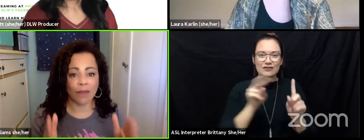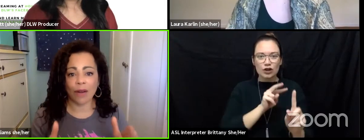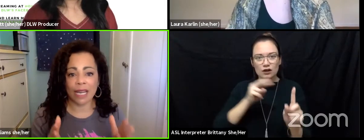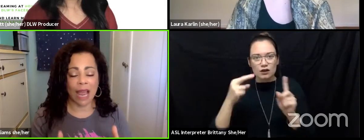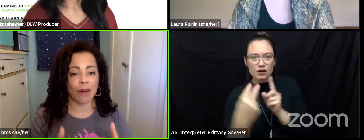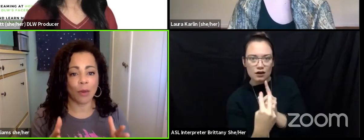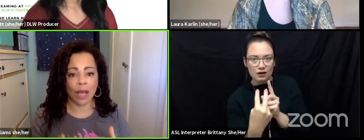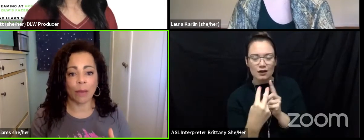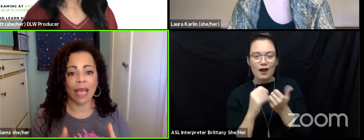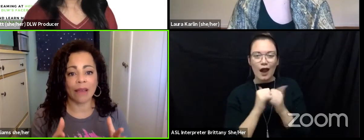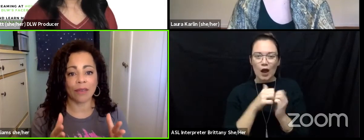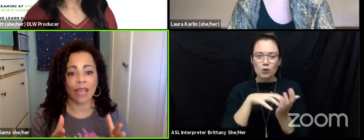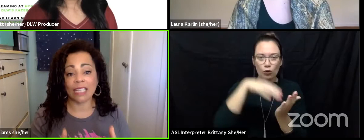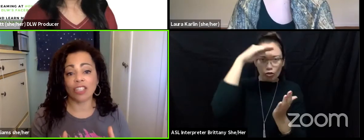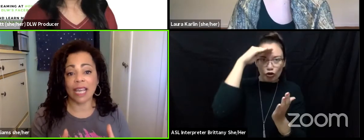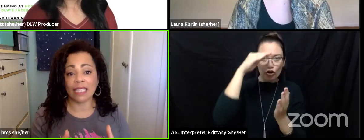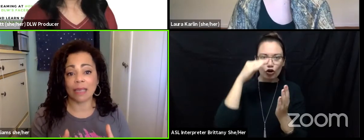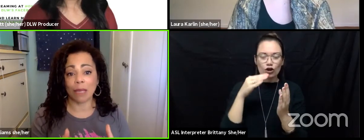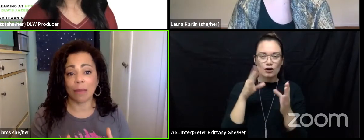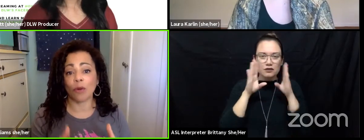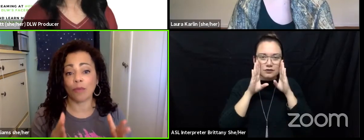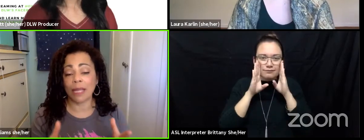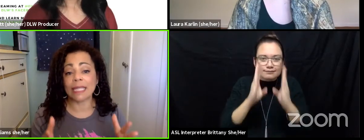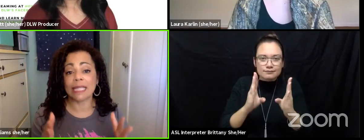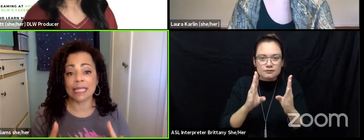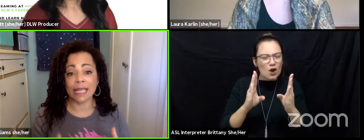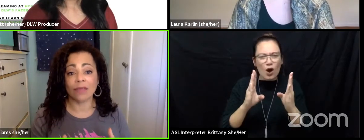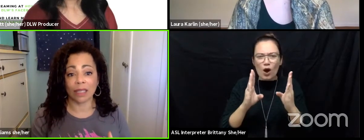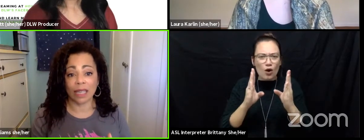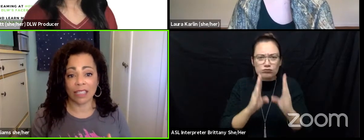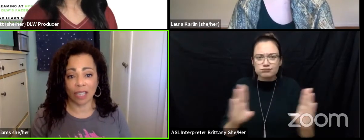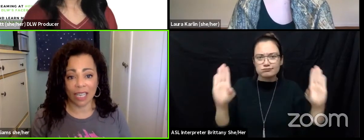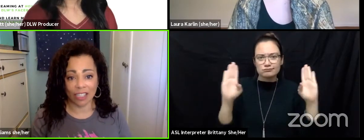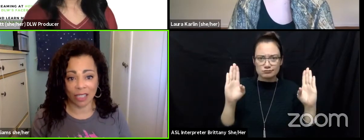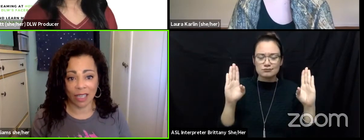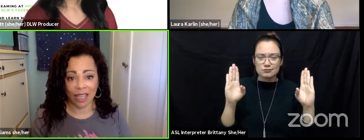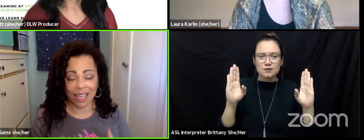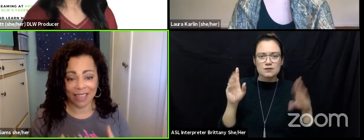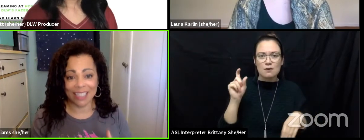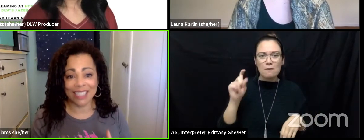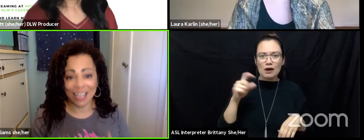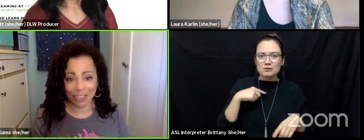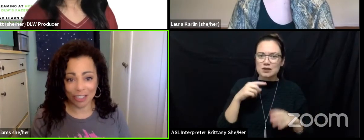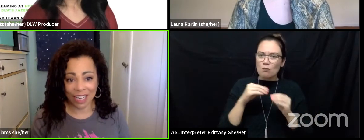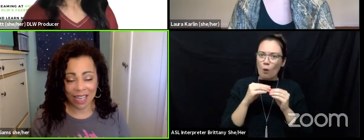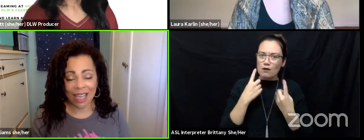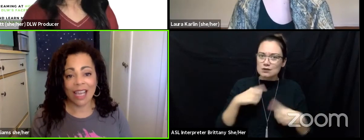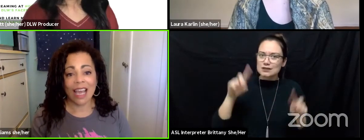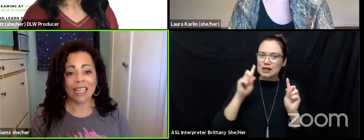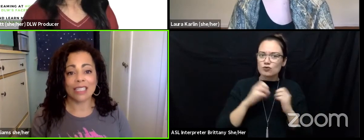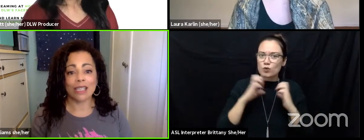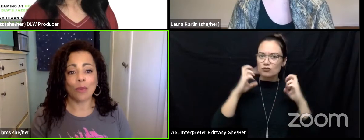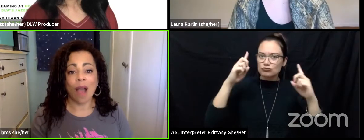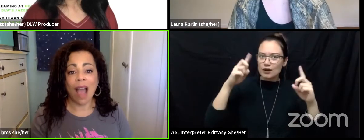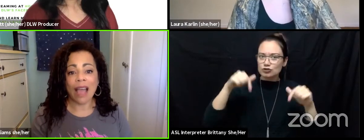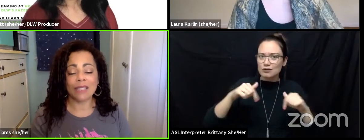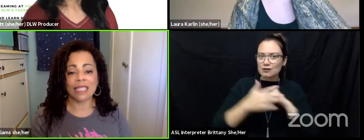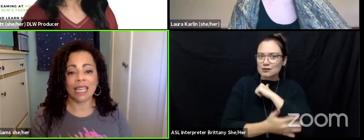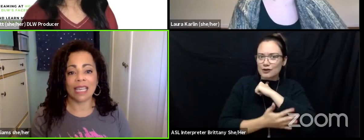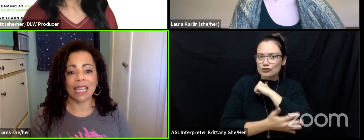very, very narrow way we have of educating people or of being successful in education in this country. And so